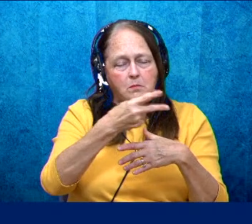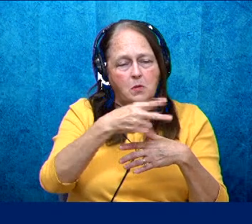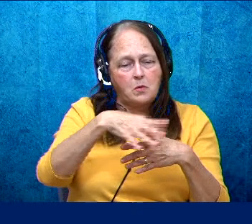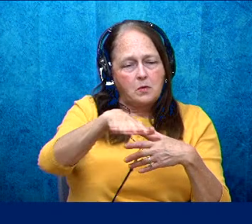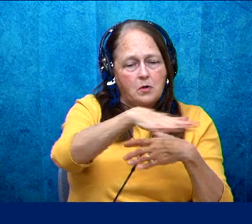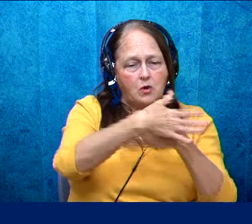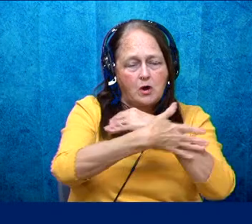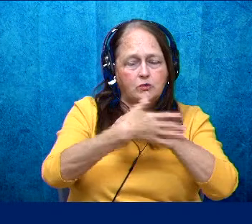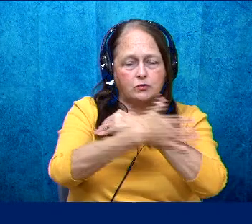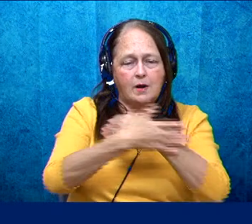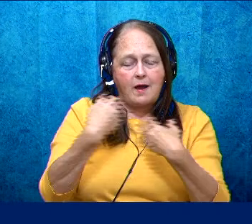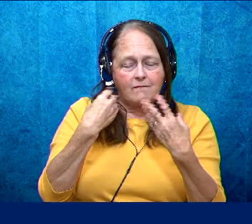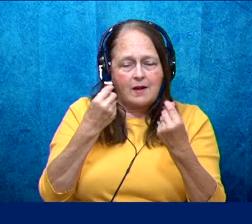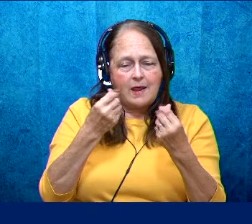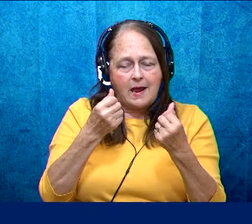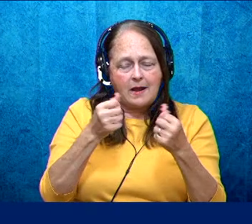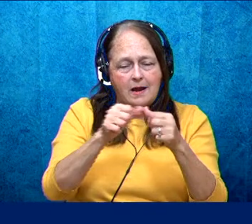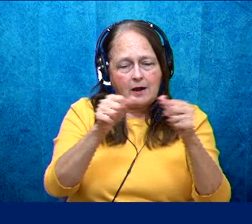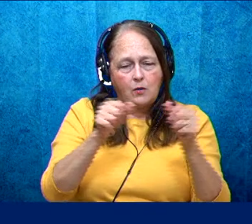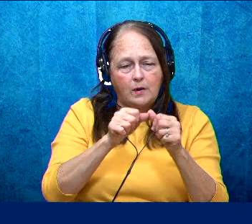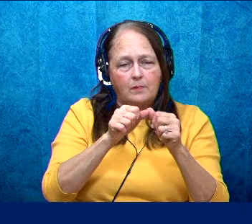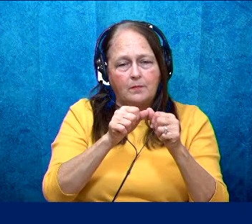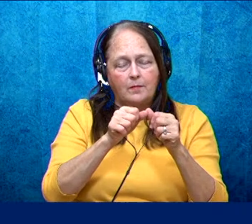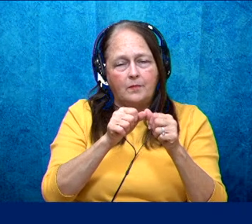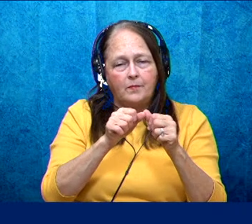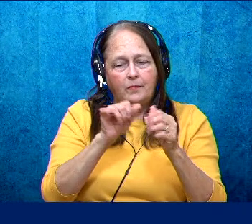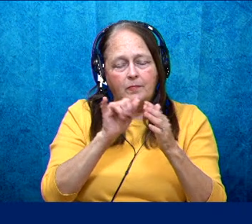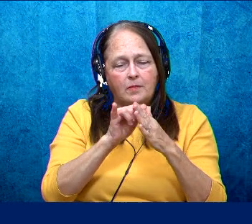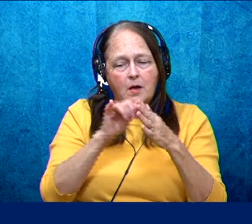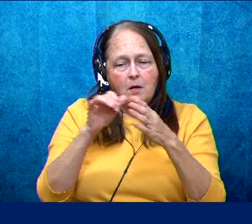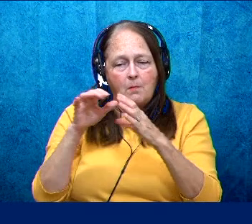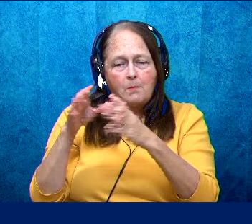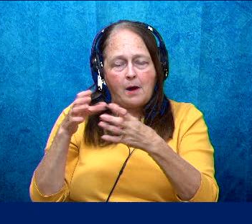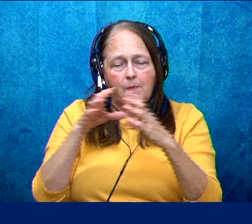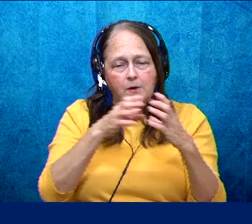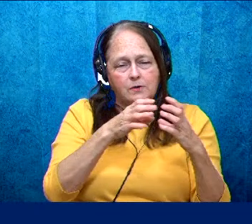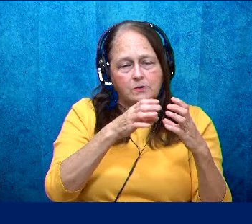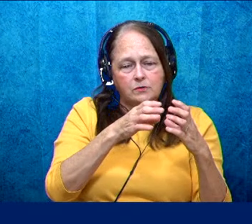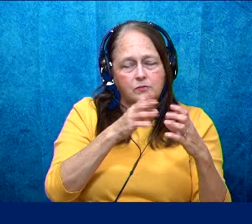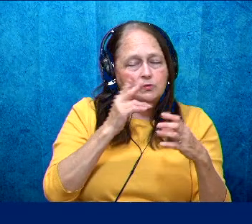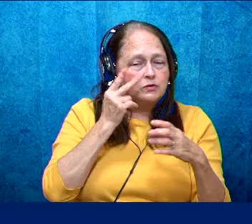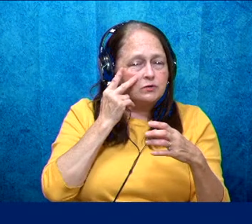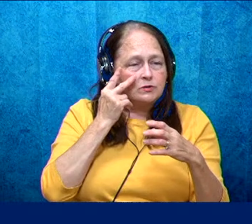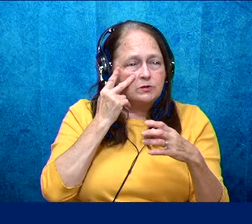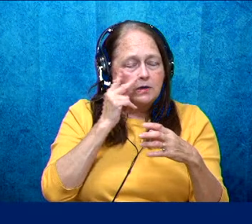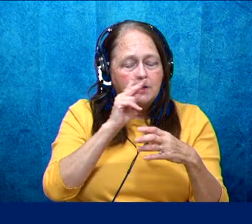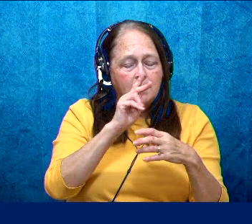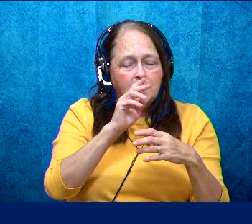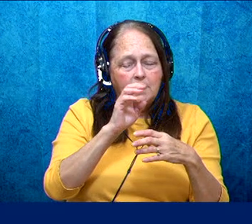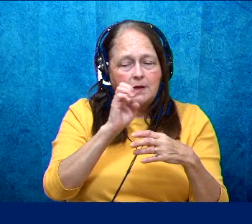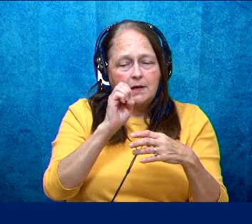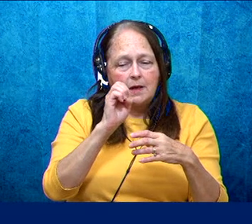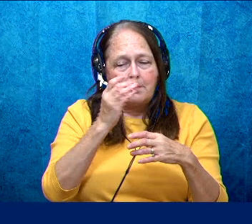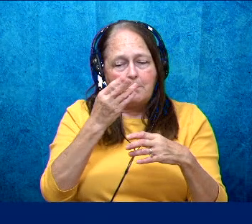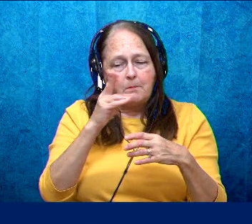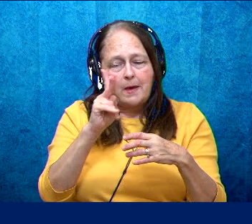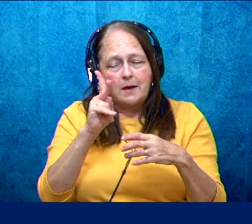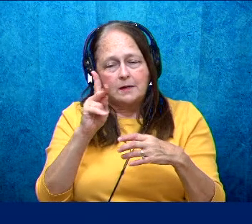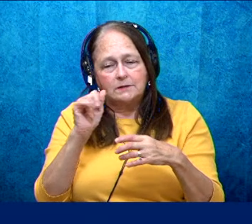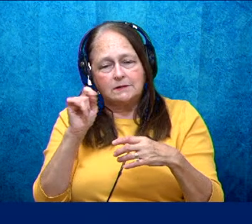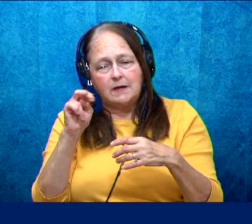very similar land areas. But then look at the population, and you'll see that Uzbekistan has a much